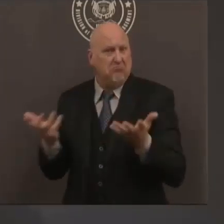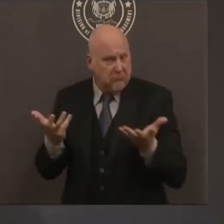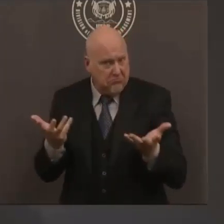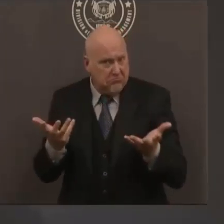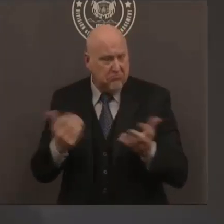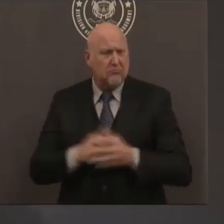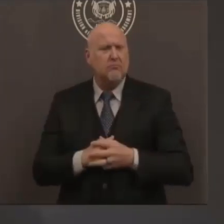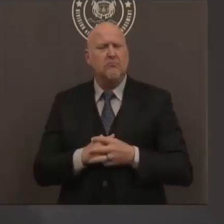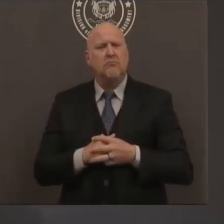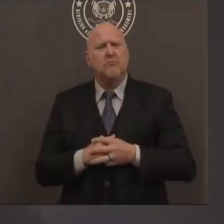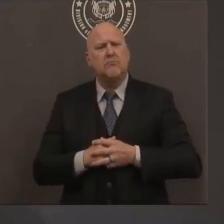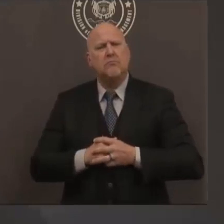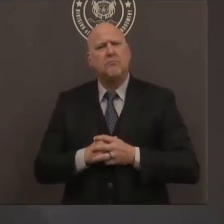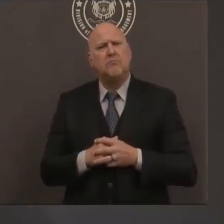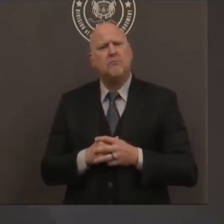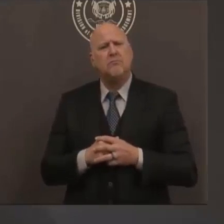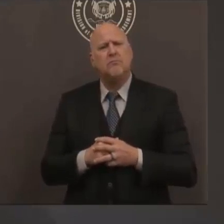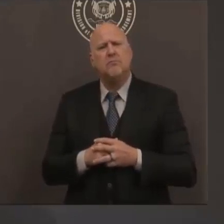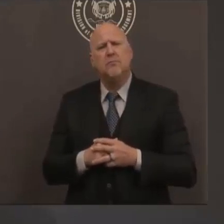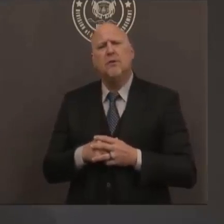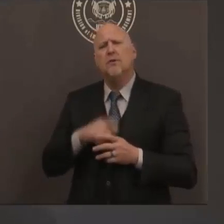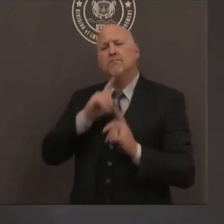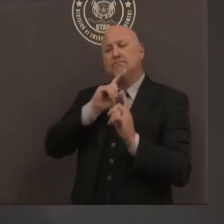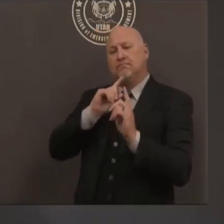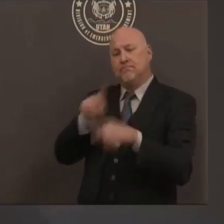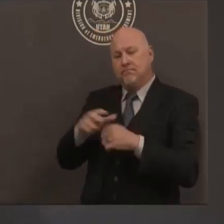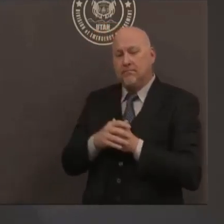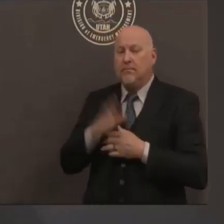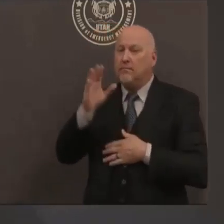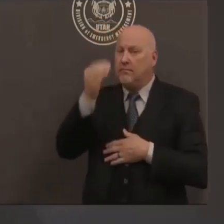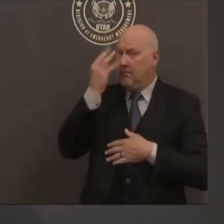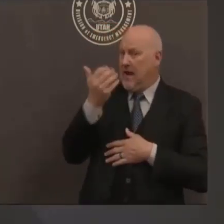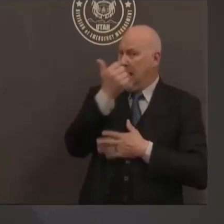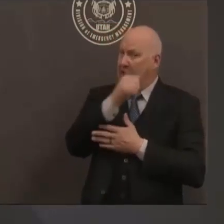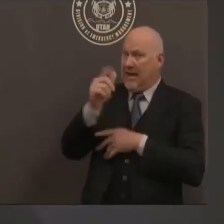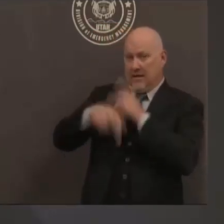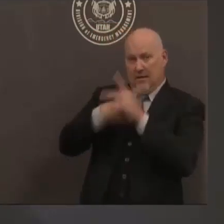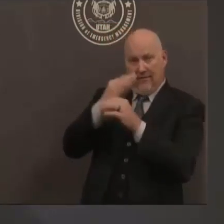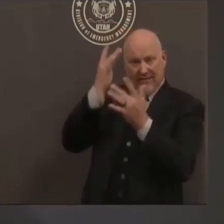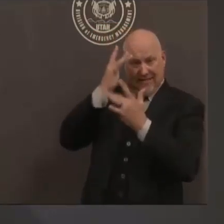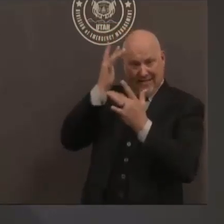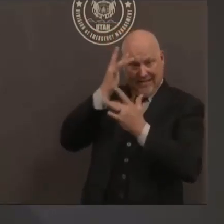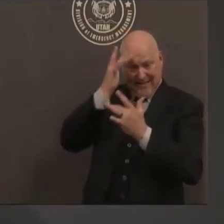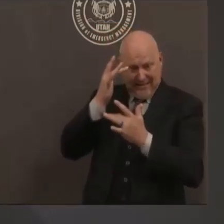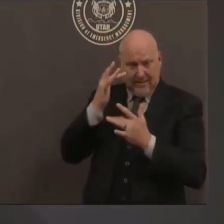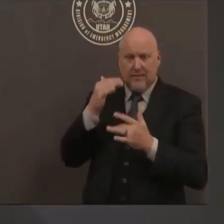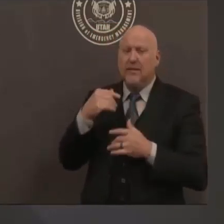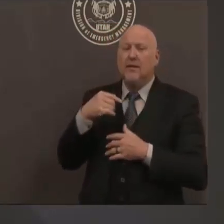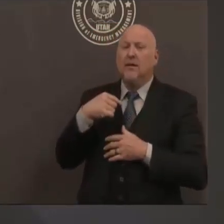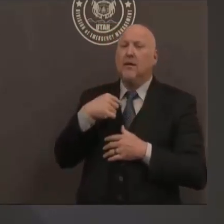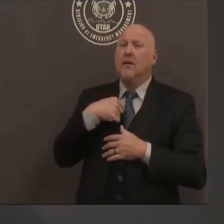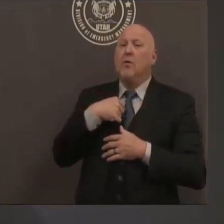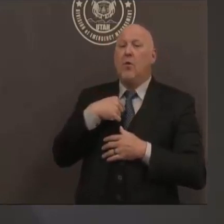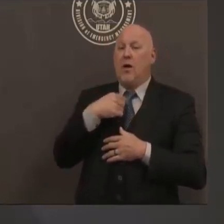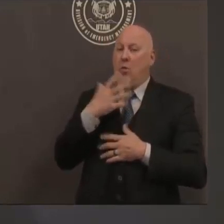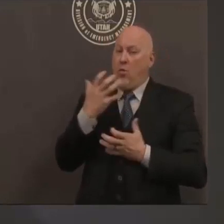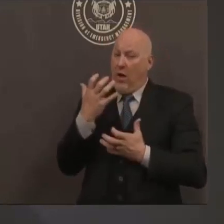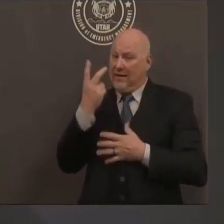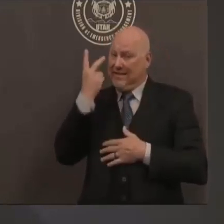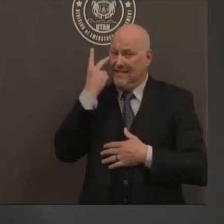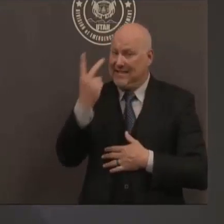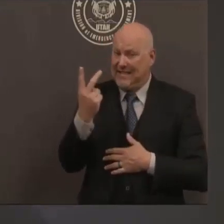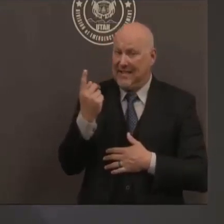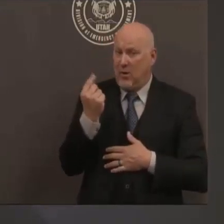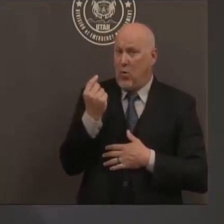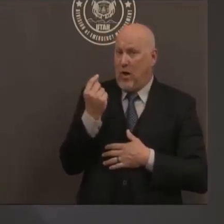scenario? Yeah, so for any infectious disease, we do like to see herd immunity. This is what we use for measles and